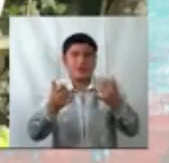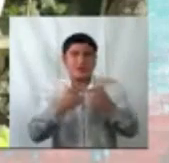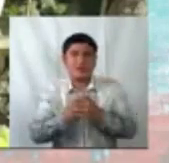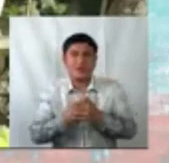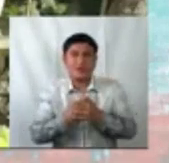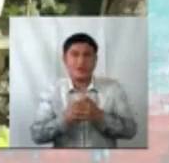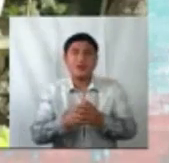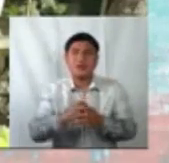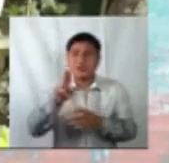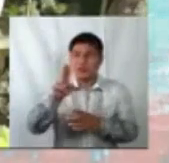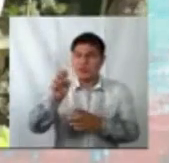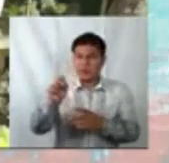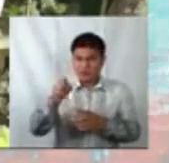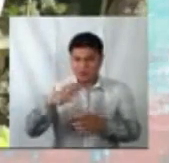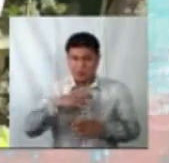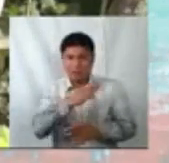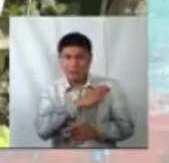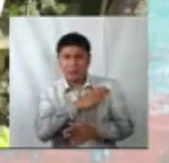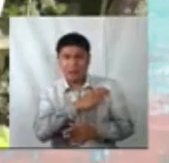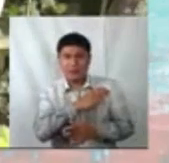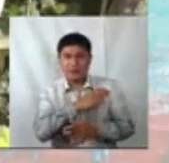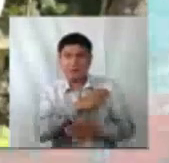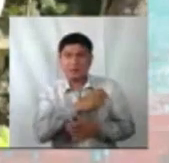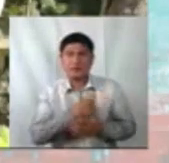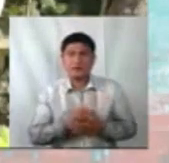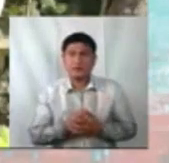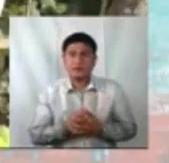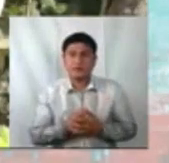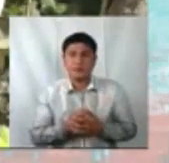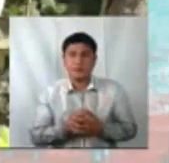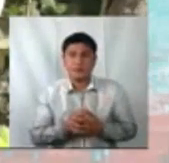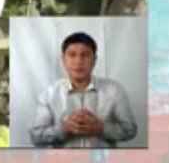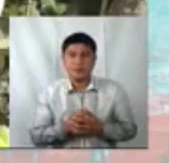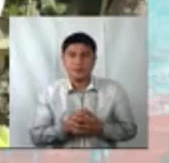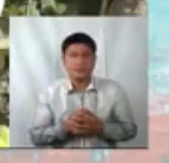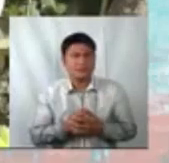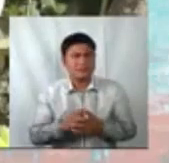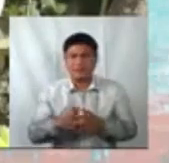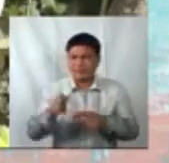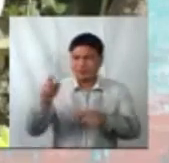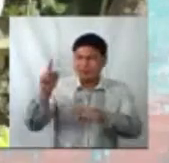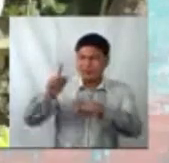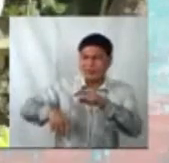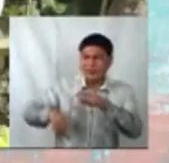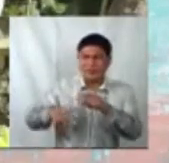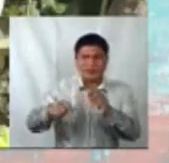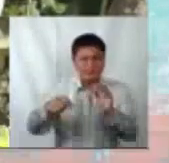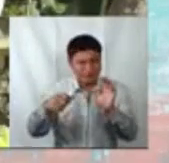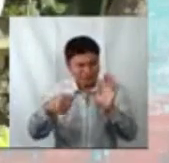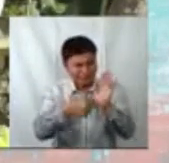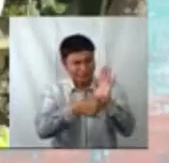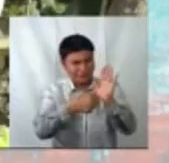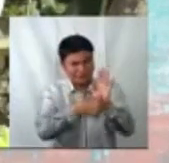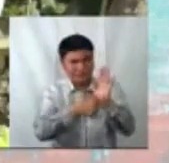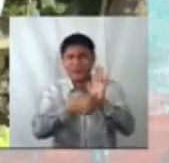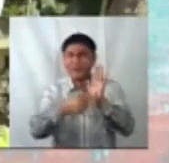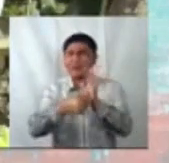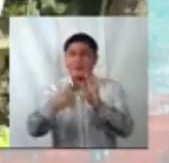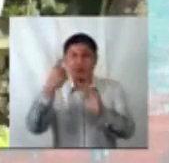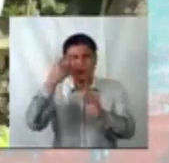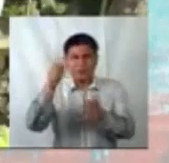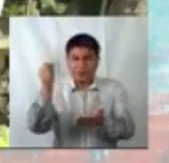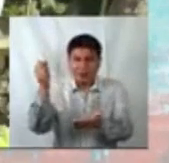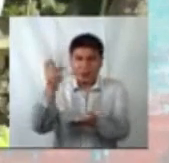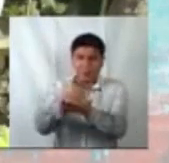US Congress, congressmen, hindi makakuha ng sapat na boto to approve this Tydings McDuffie Act for